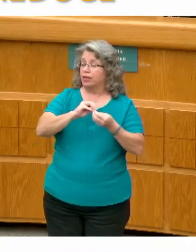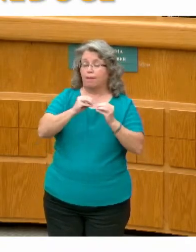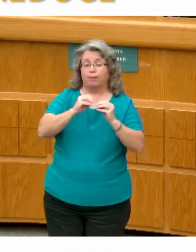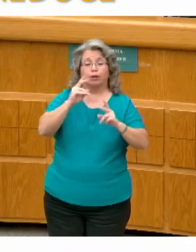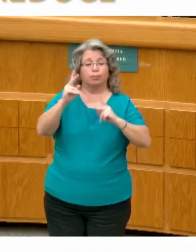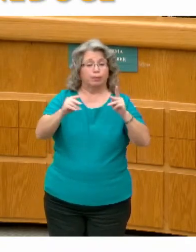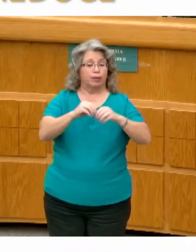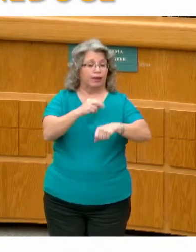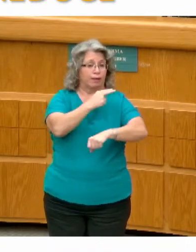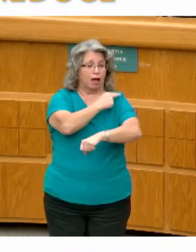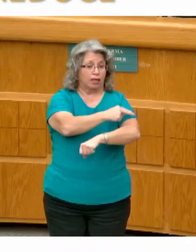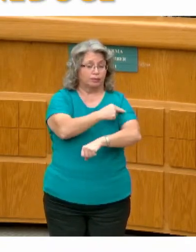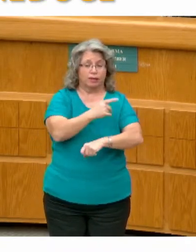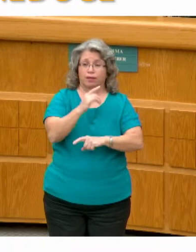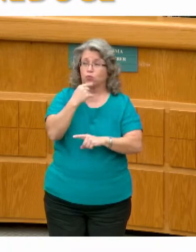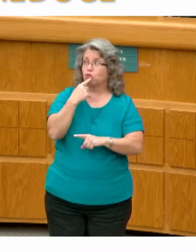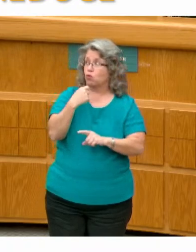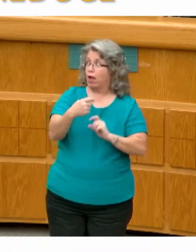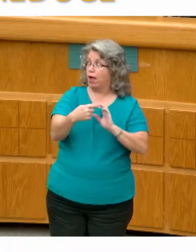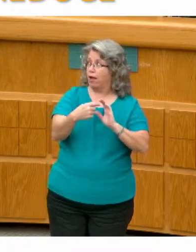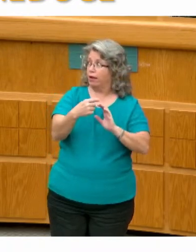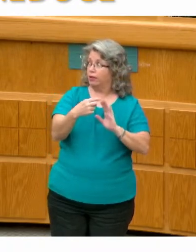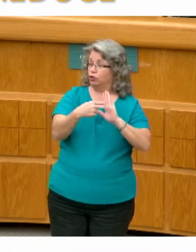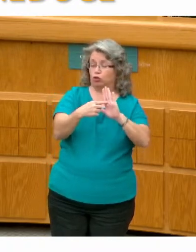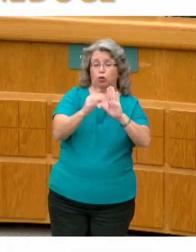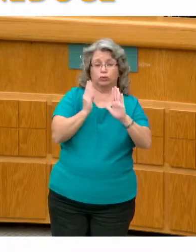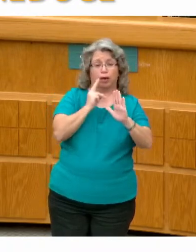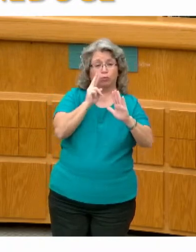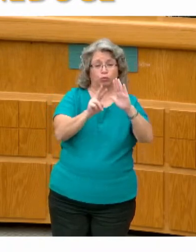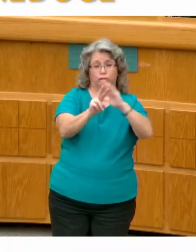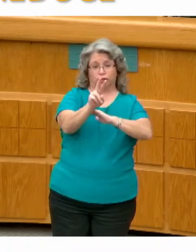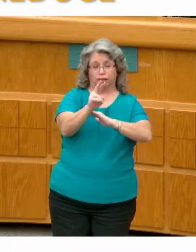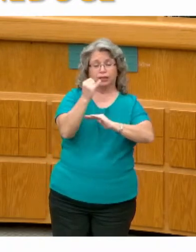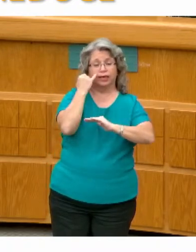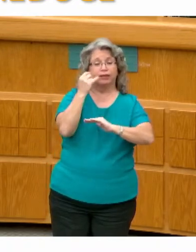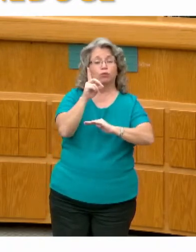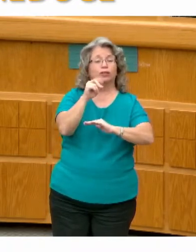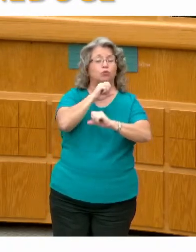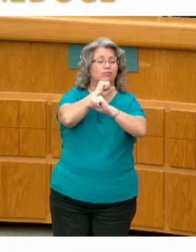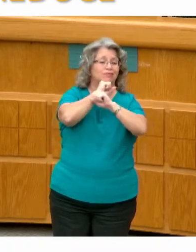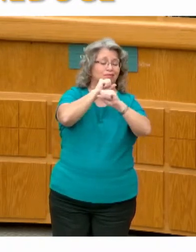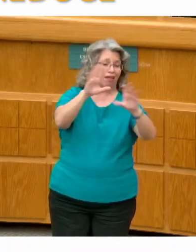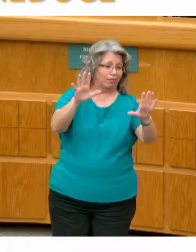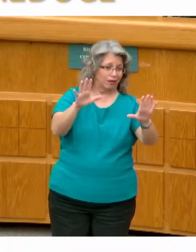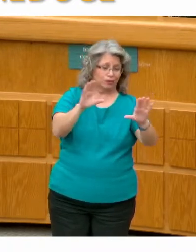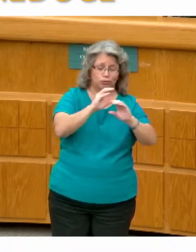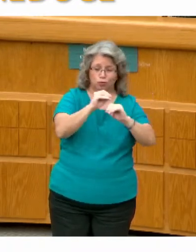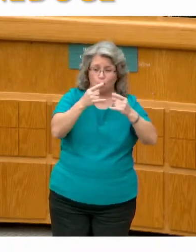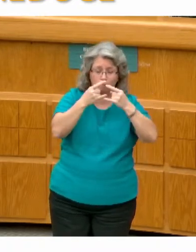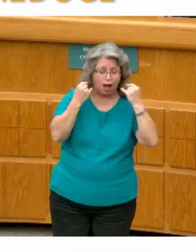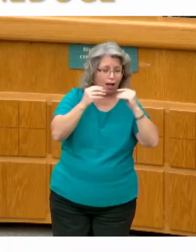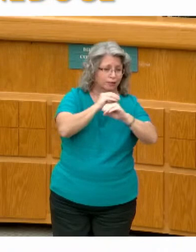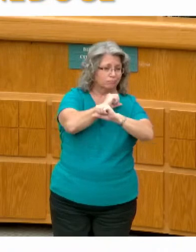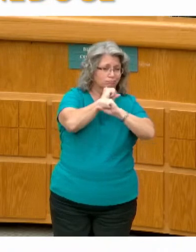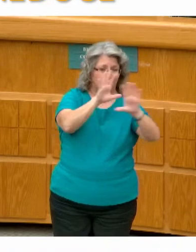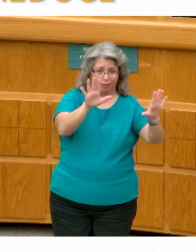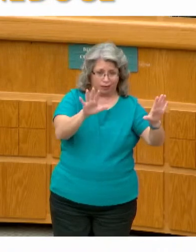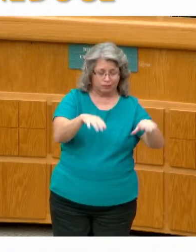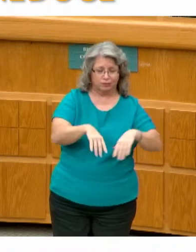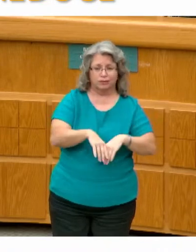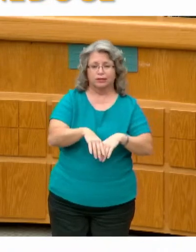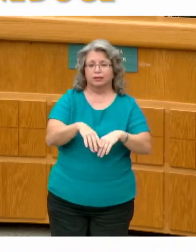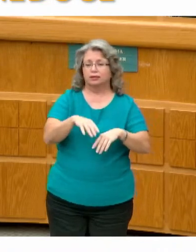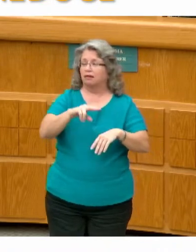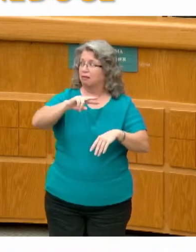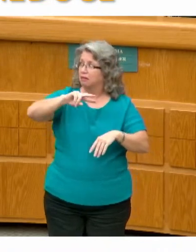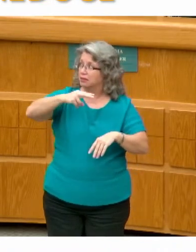if we did nothing in red, and what would happen if we did things to slow down the transmission of COVID like we have in the past. And you